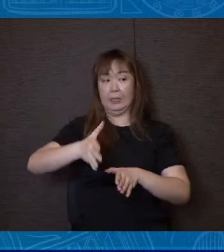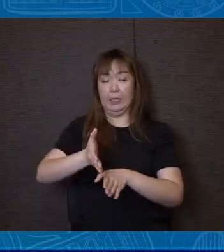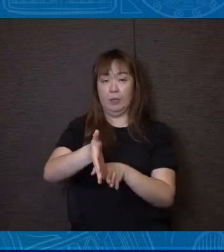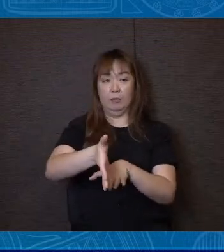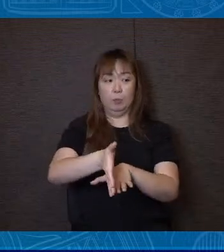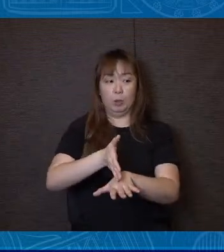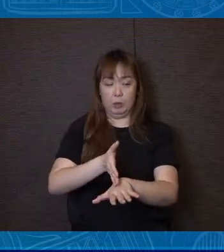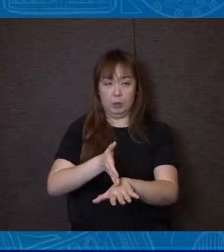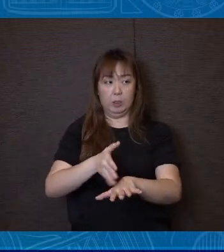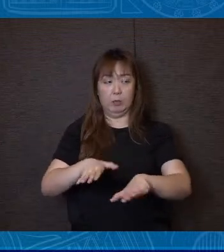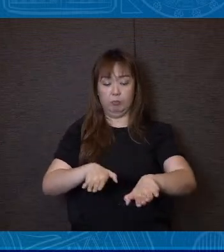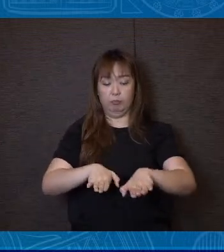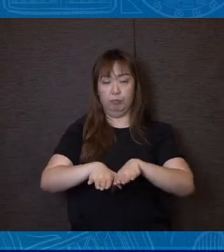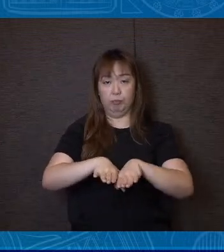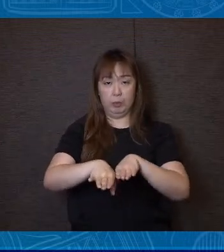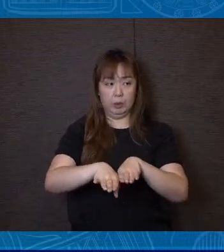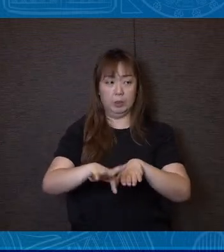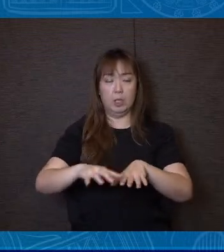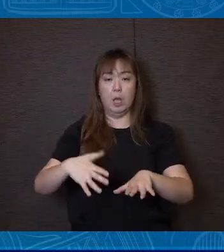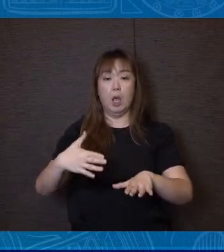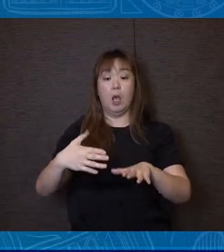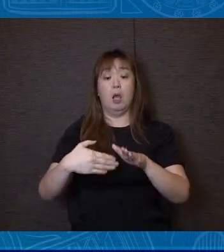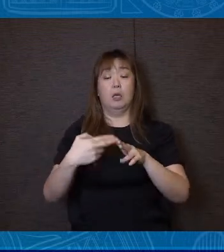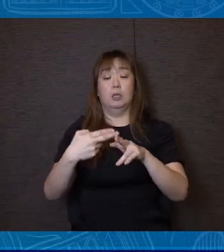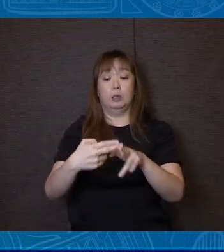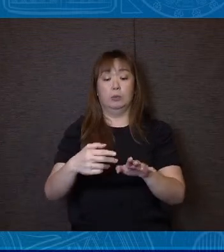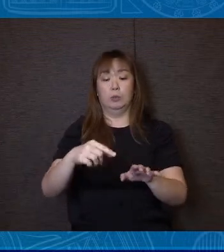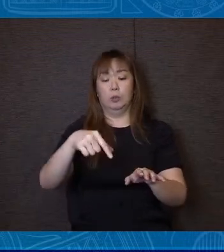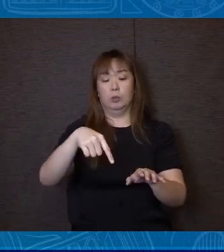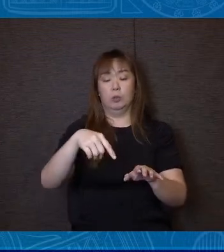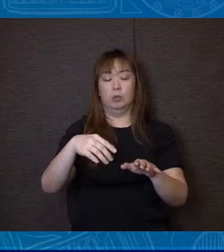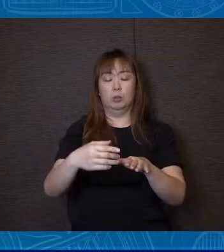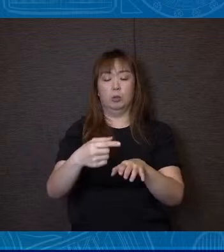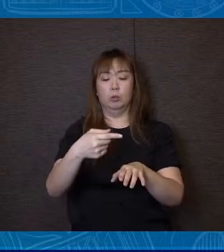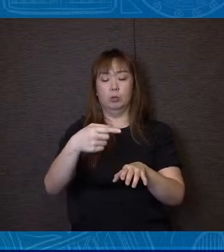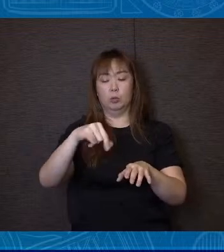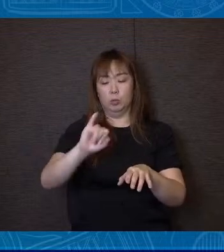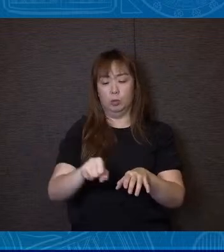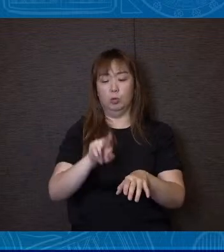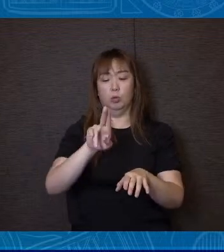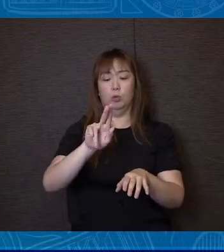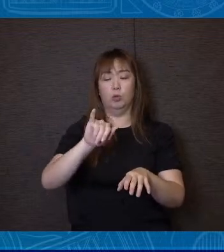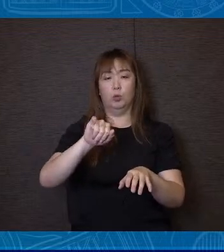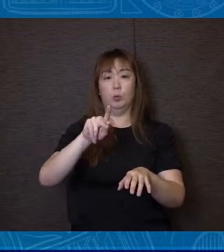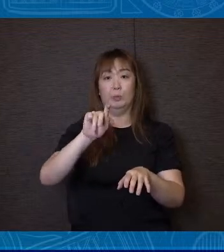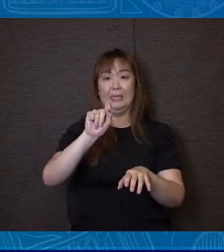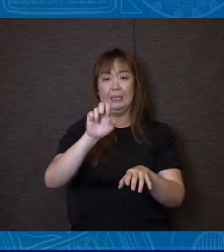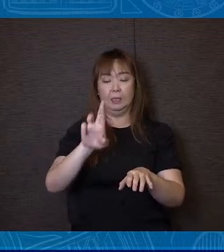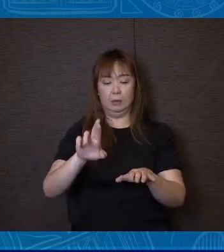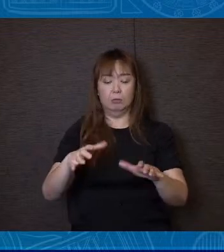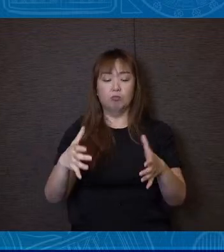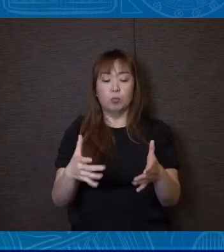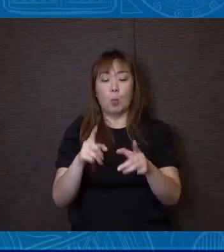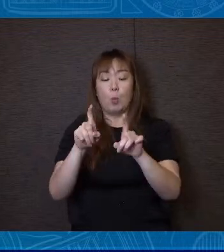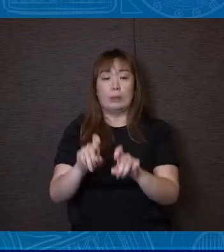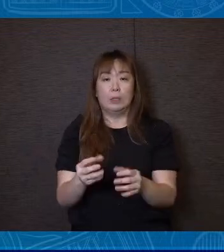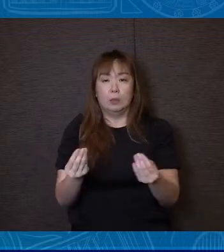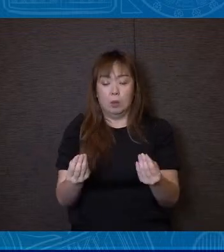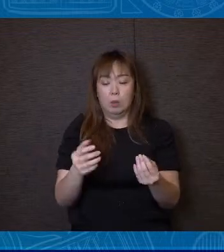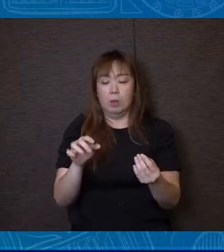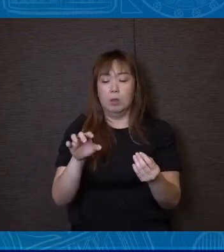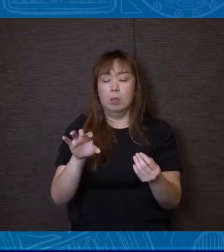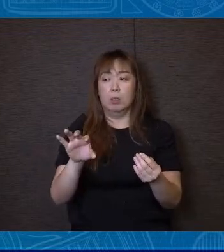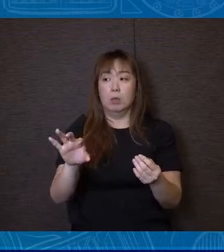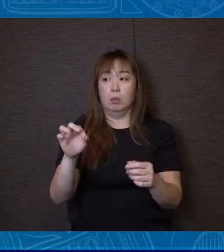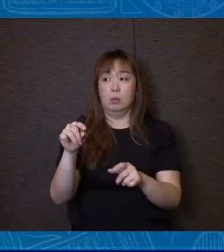conceptualized a project called Jupiter. And what it was we took an assessment of using